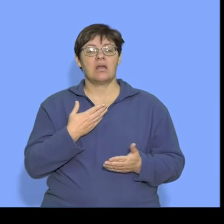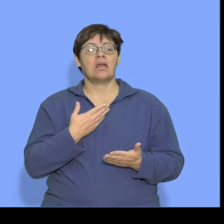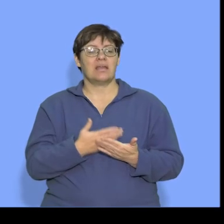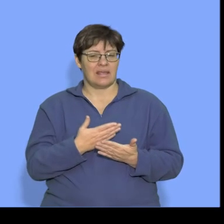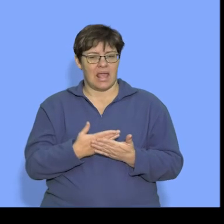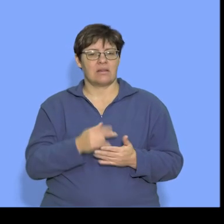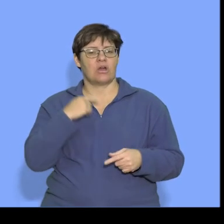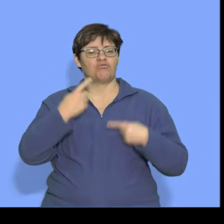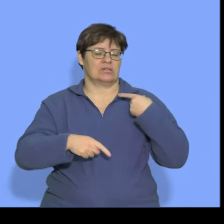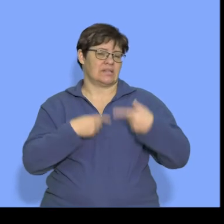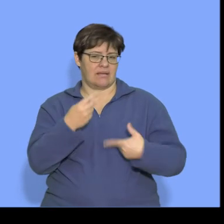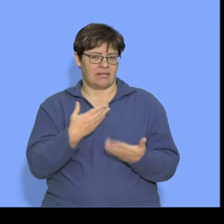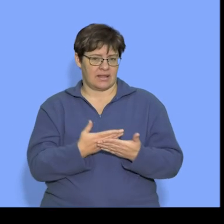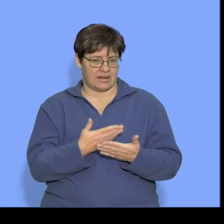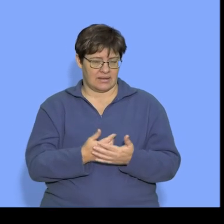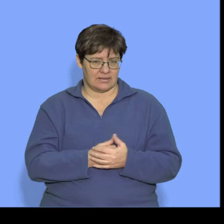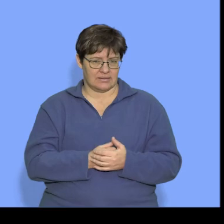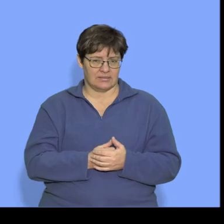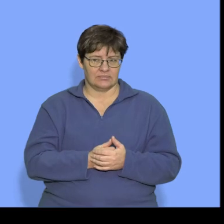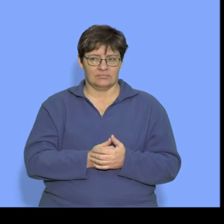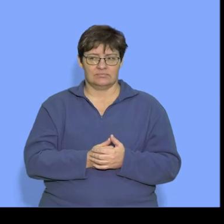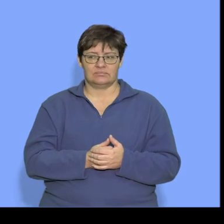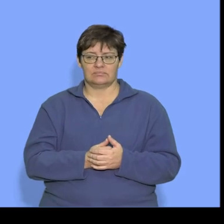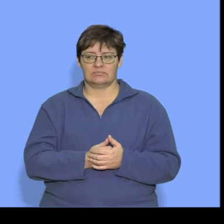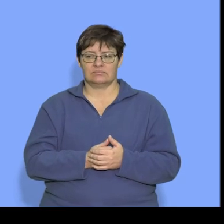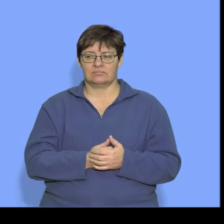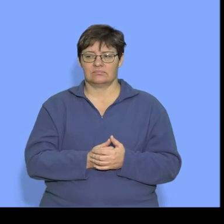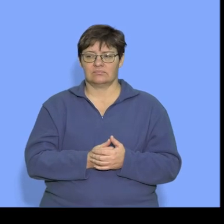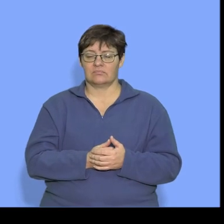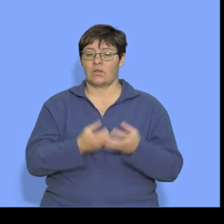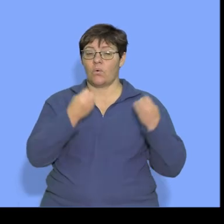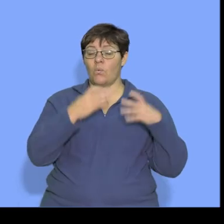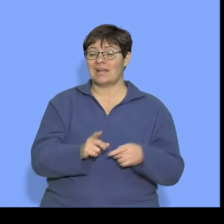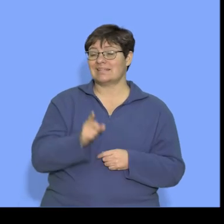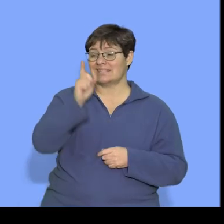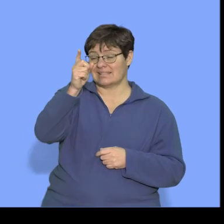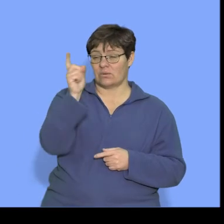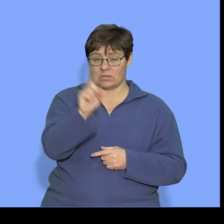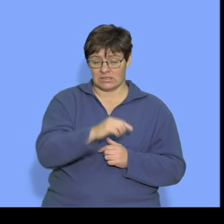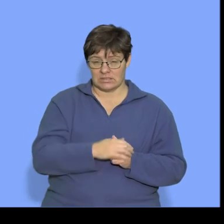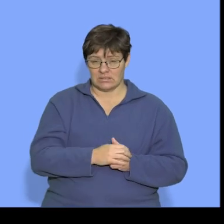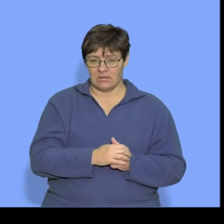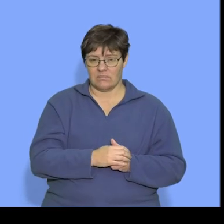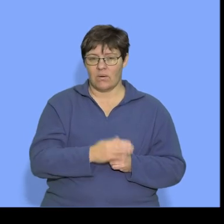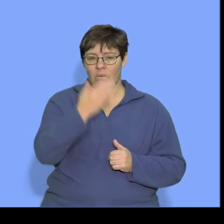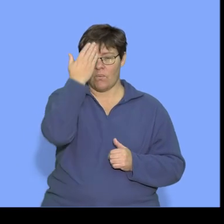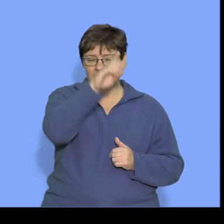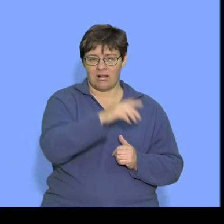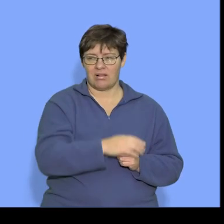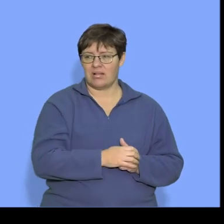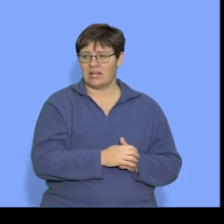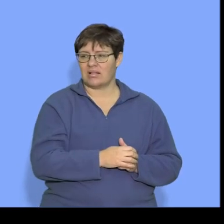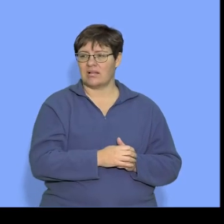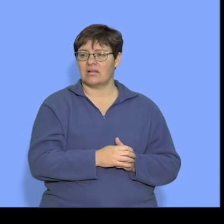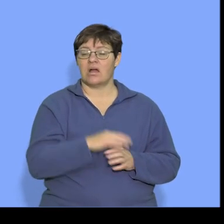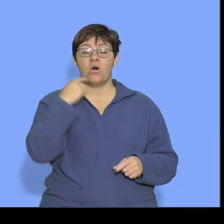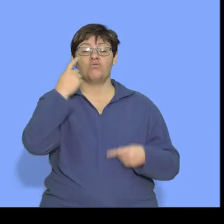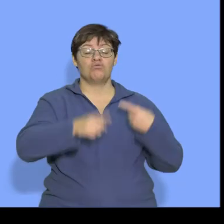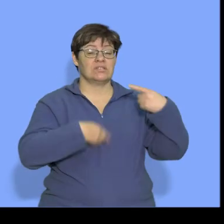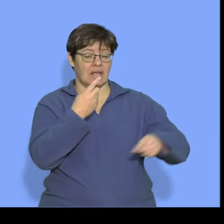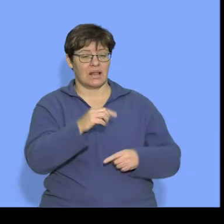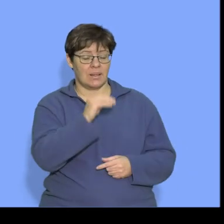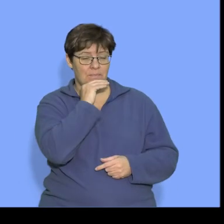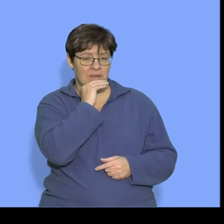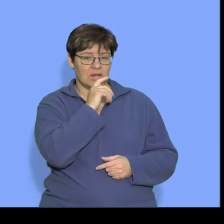recycled. So guys, when we look at the waste in the table above, we got to know that recycling essentially means reusing